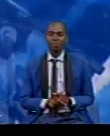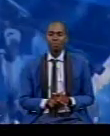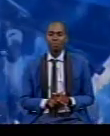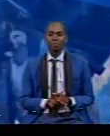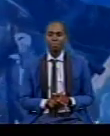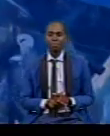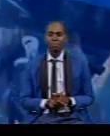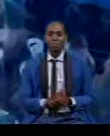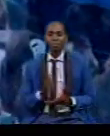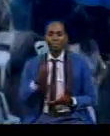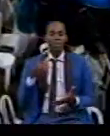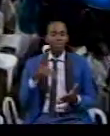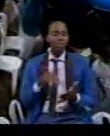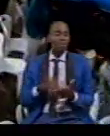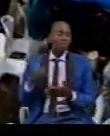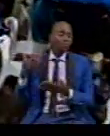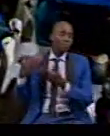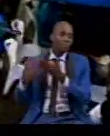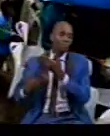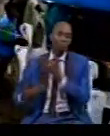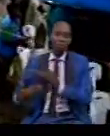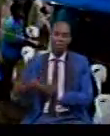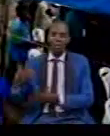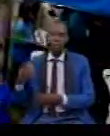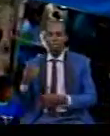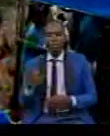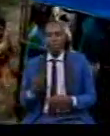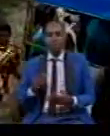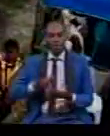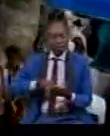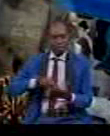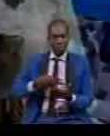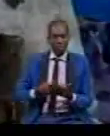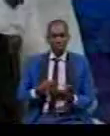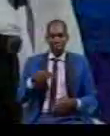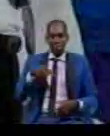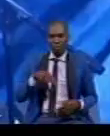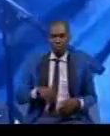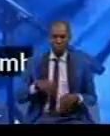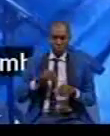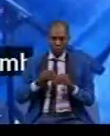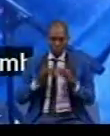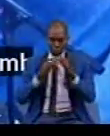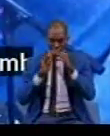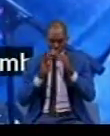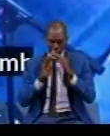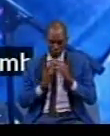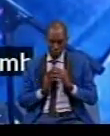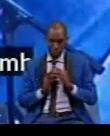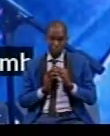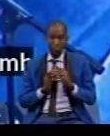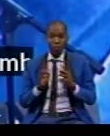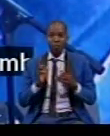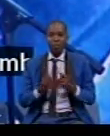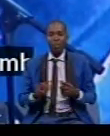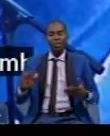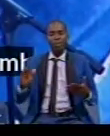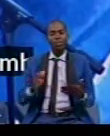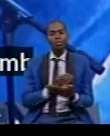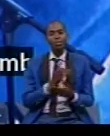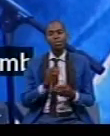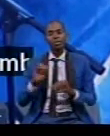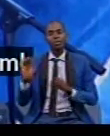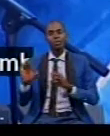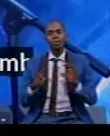open. Your dim sight will clear up. Father, confirm